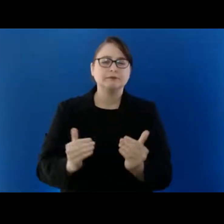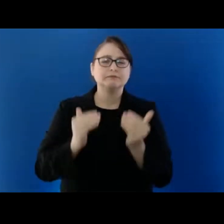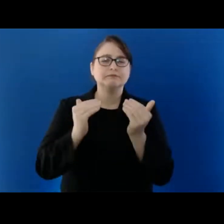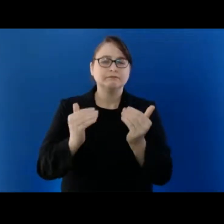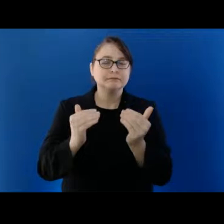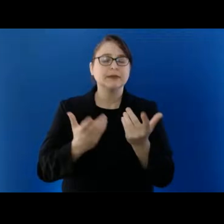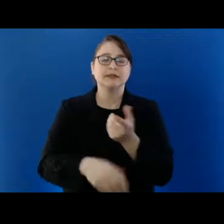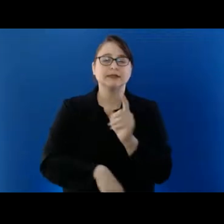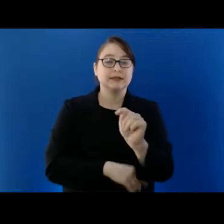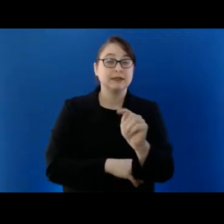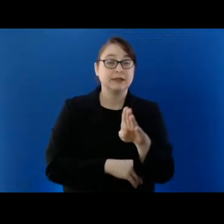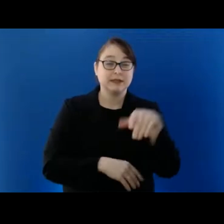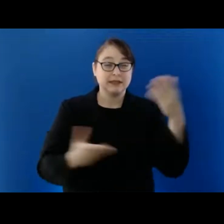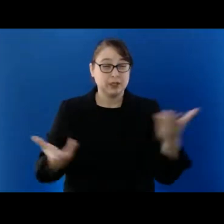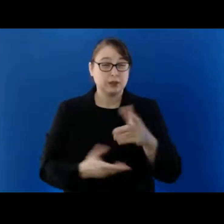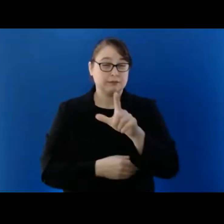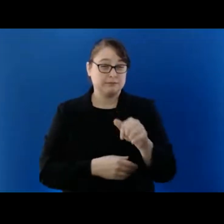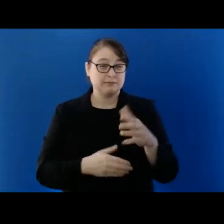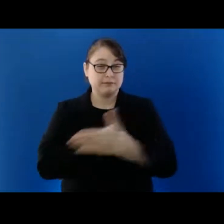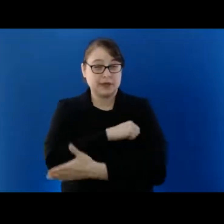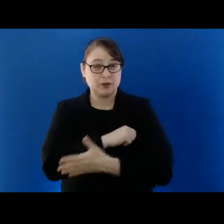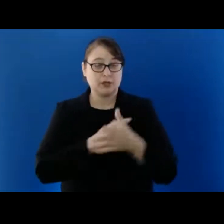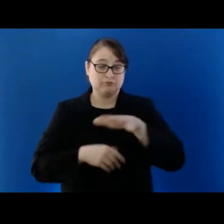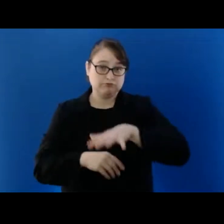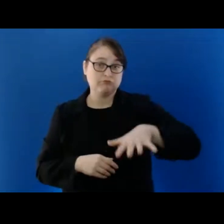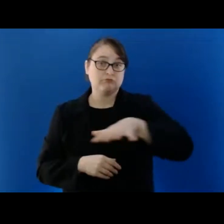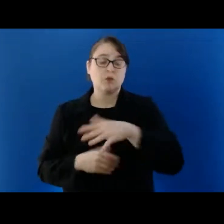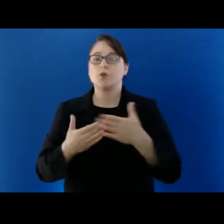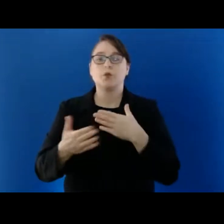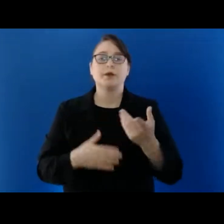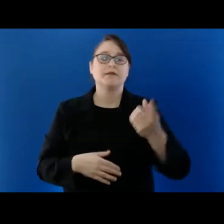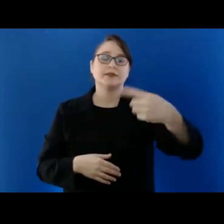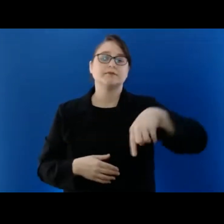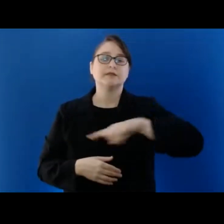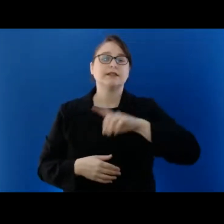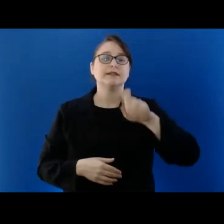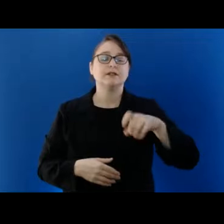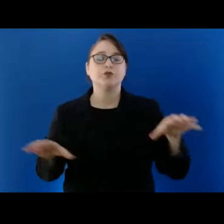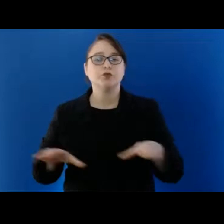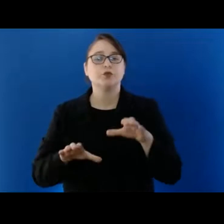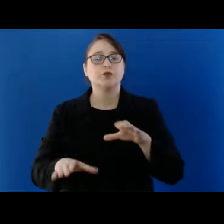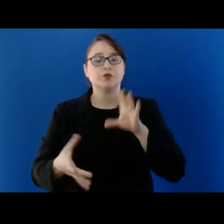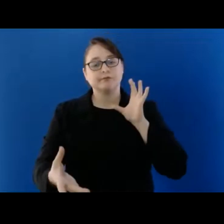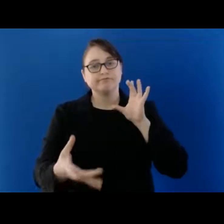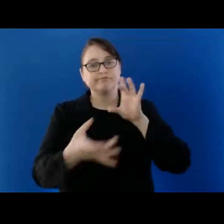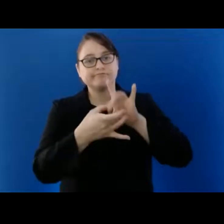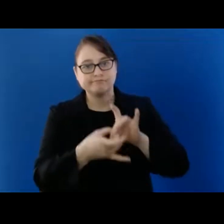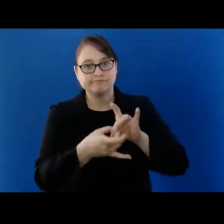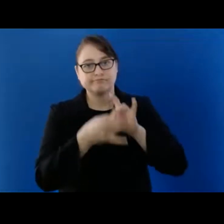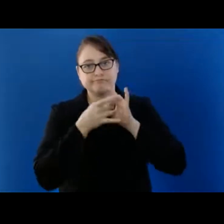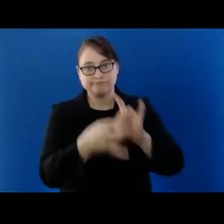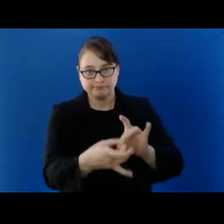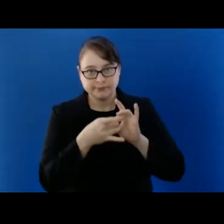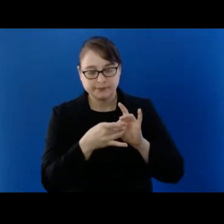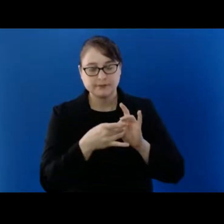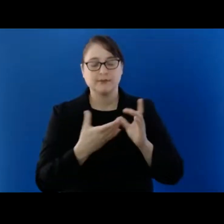So whatever is whatever they need to do to get the message out and be that point of contact, develop that rapport, develop those